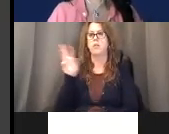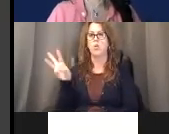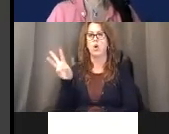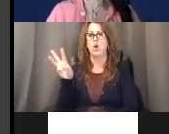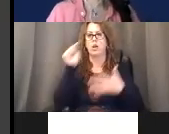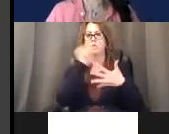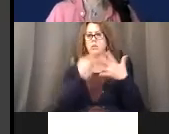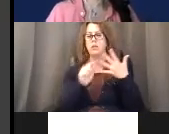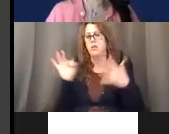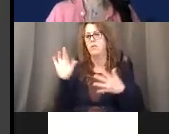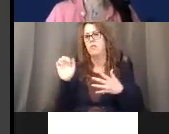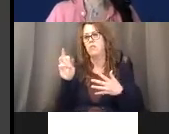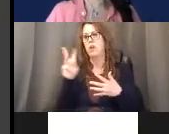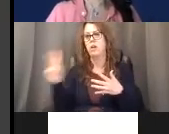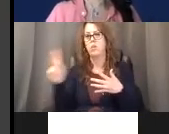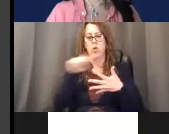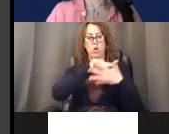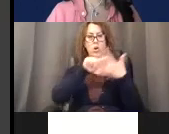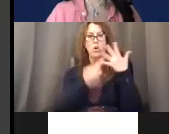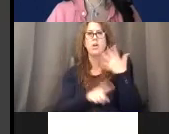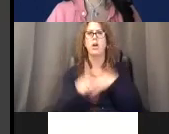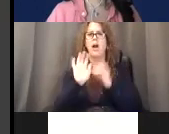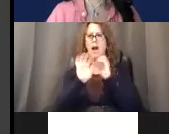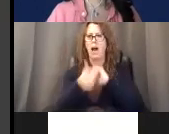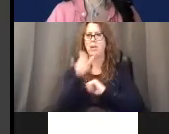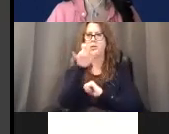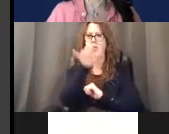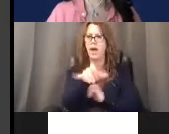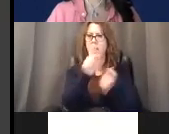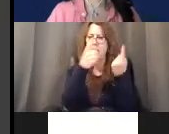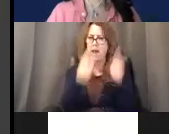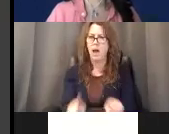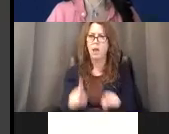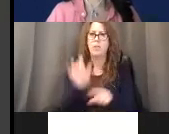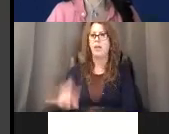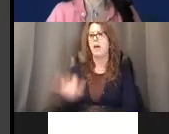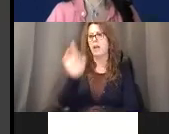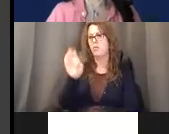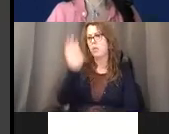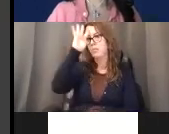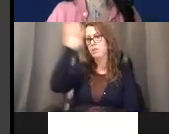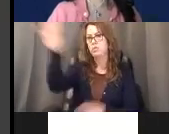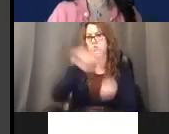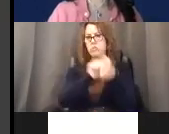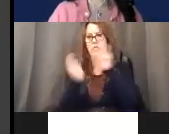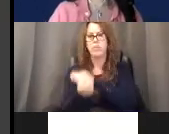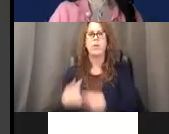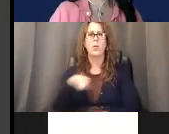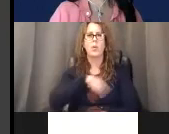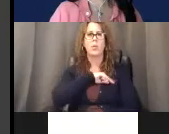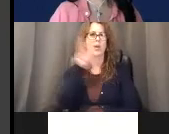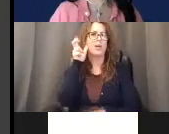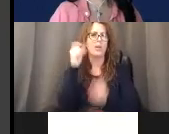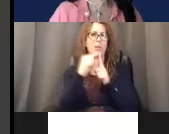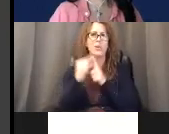as how do we get to reimagination and transformation, right? These are words we all sort of you hear in the news, we're all saying them, but what does it really mean? How